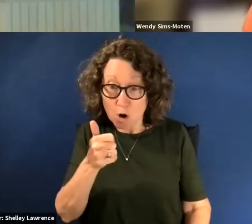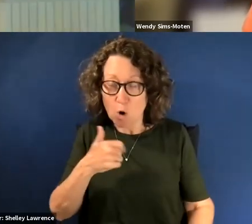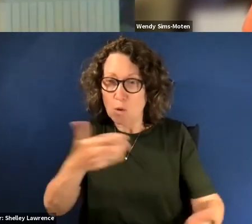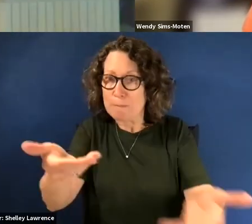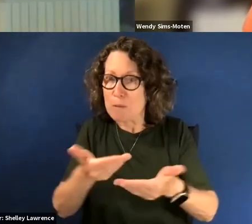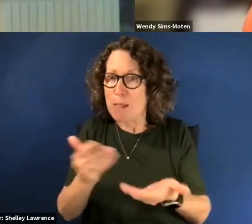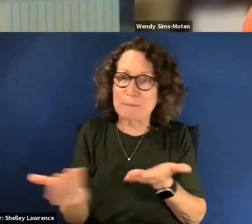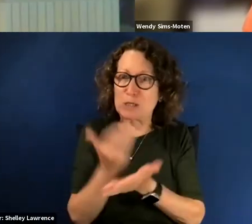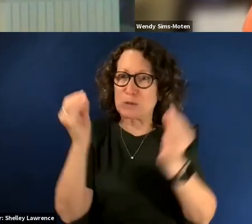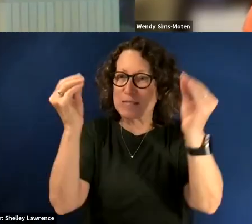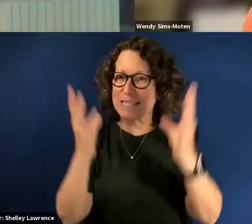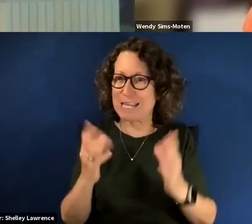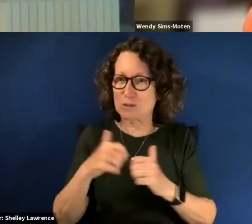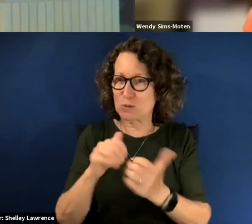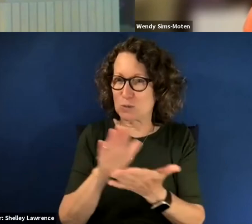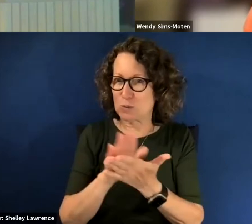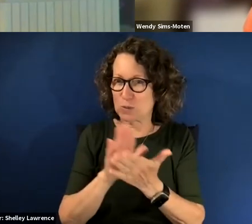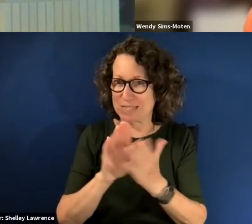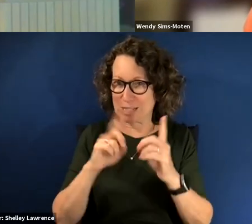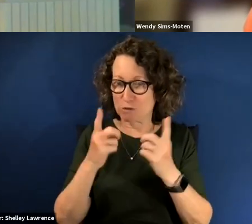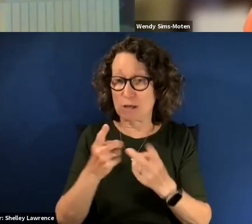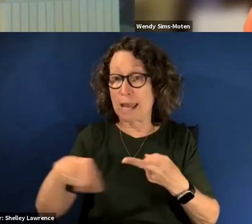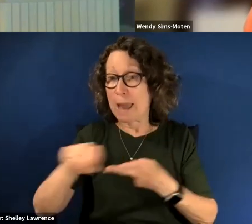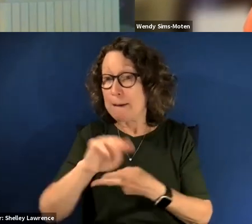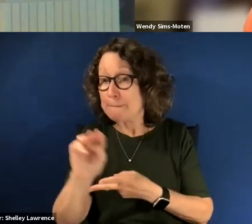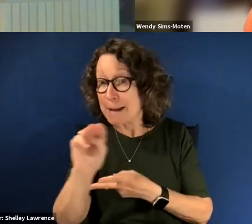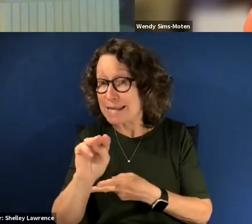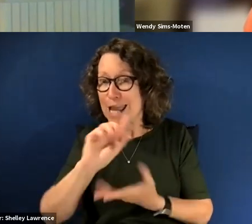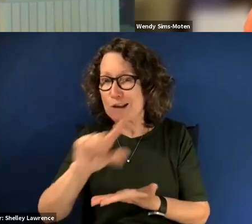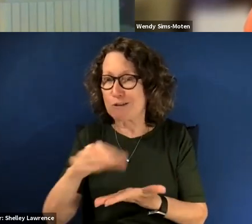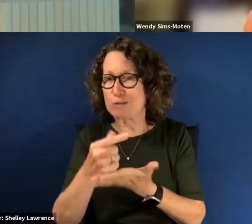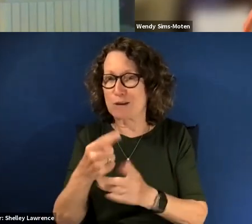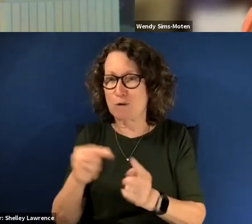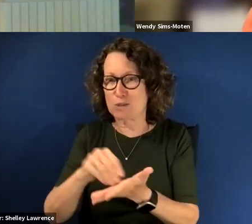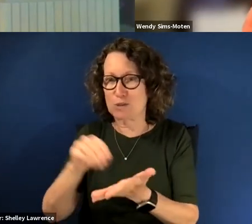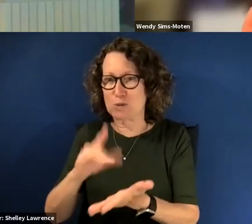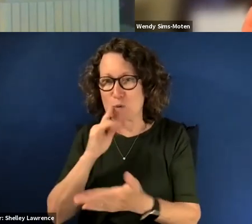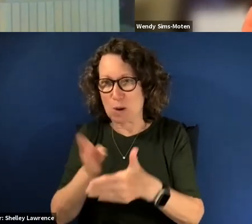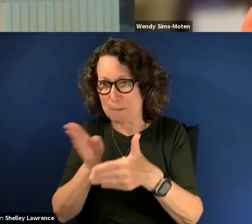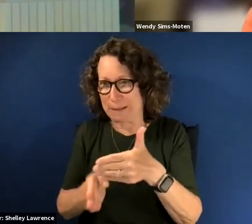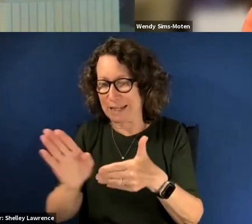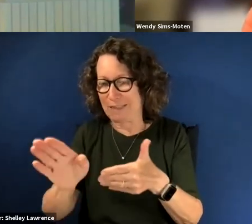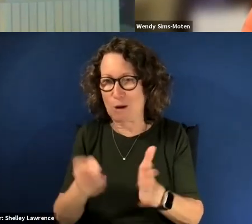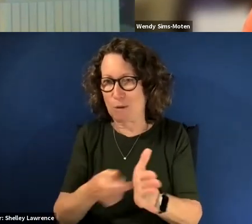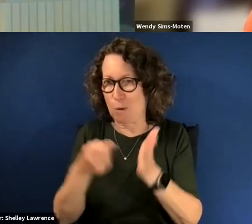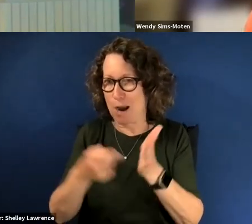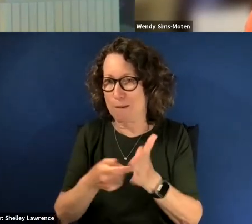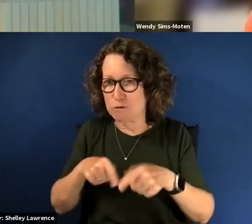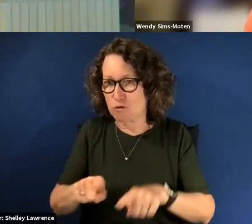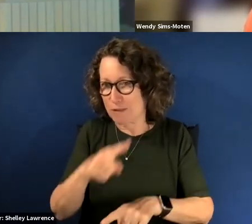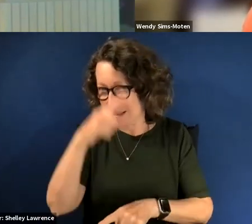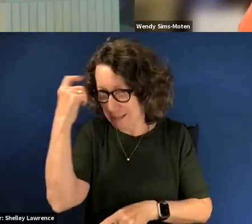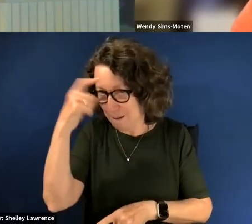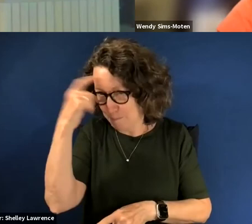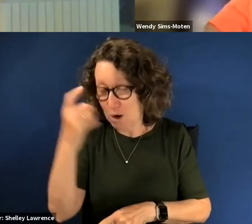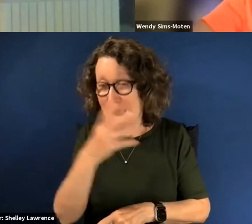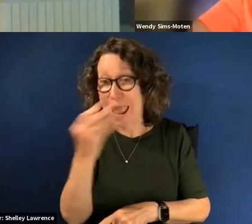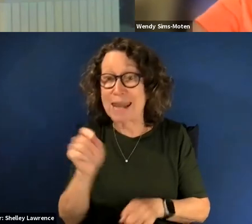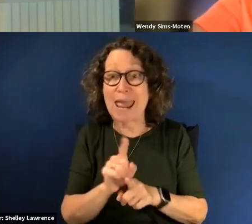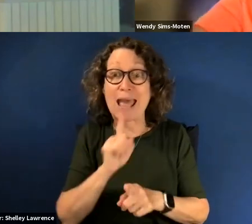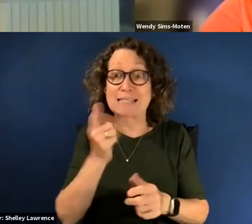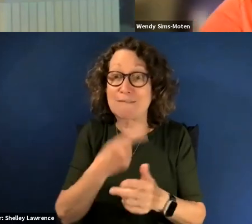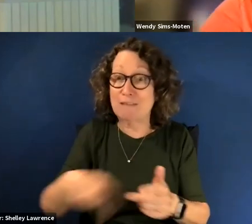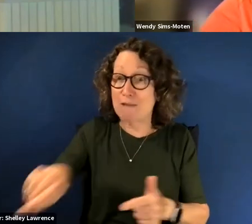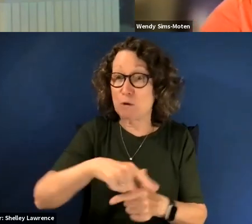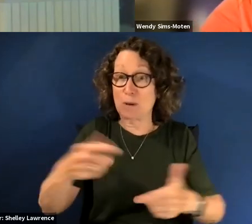new teachers to the district, and next Monday there's a graduation for students who completed their requirements over the summer. And as everyone